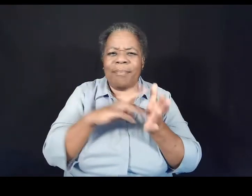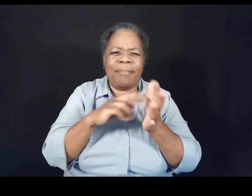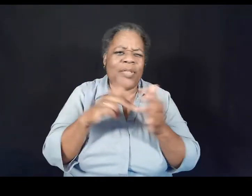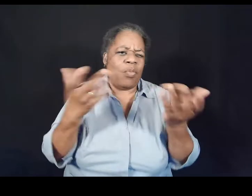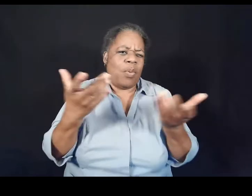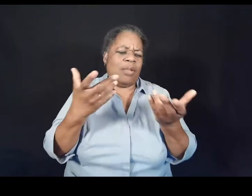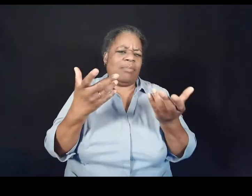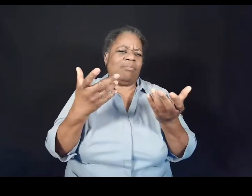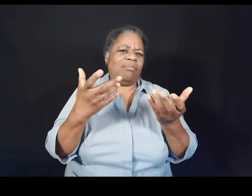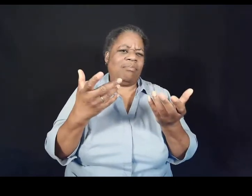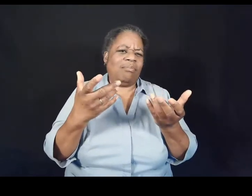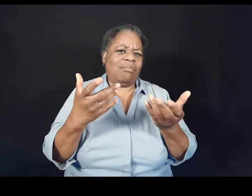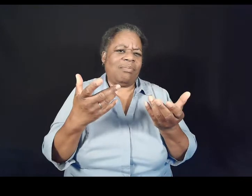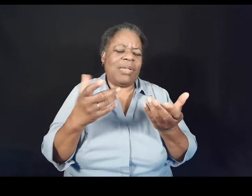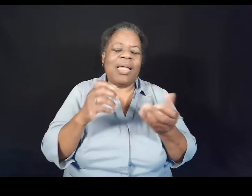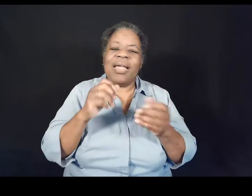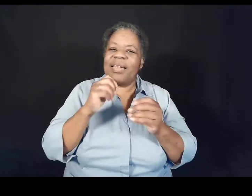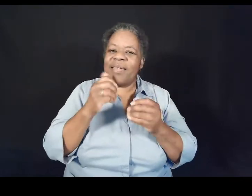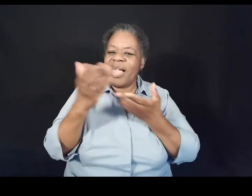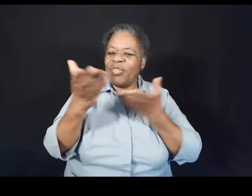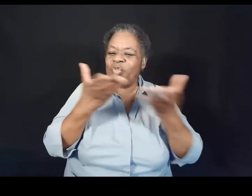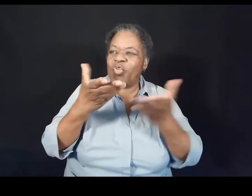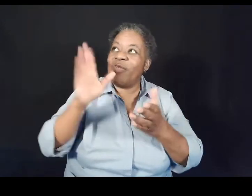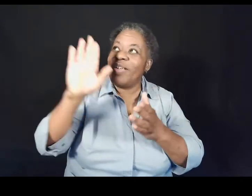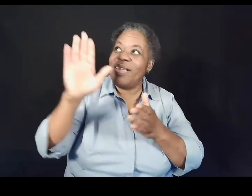it doesn't serve God's purposes.